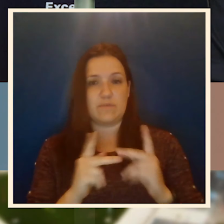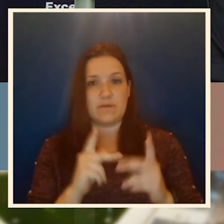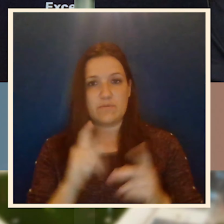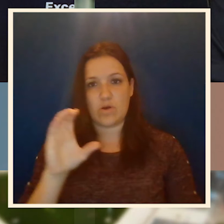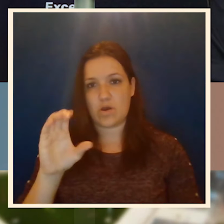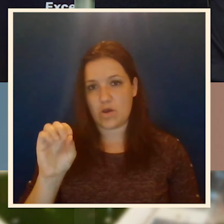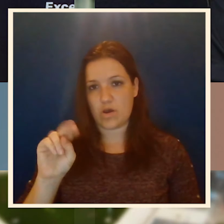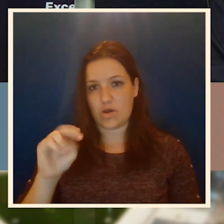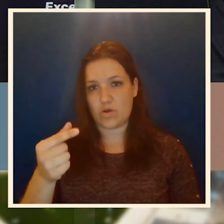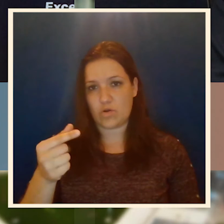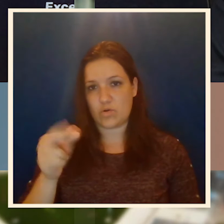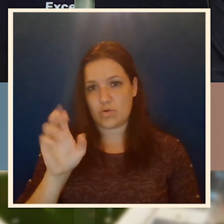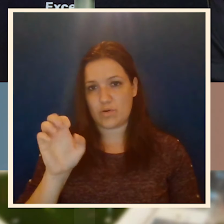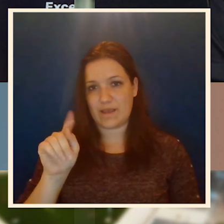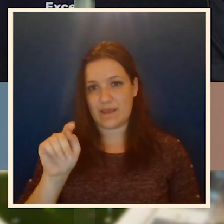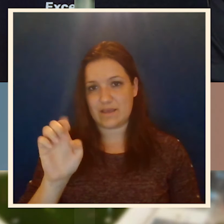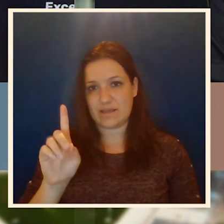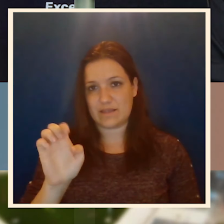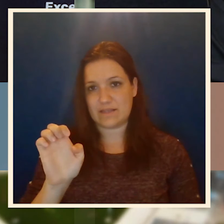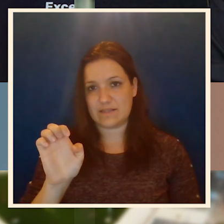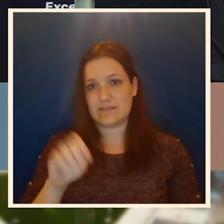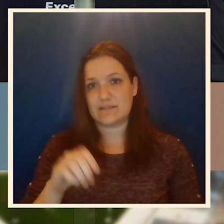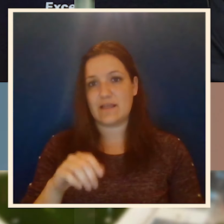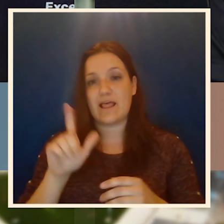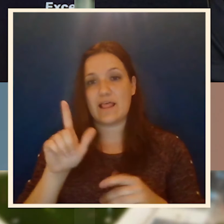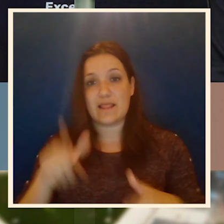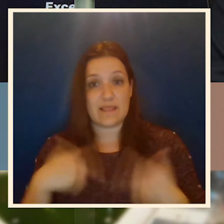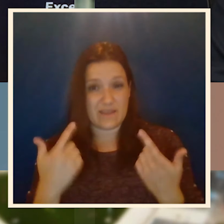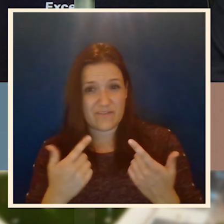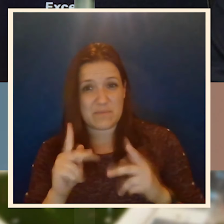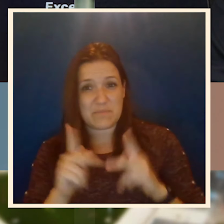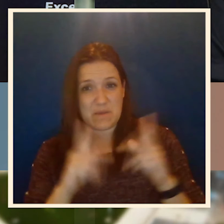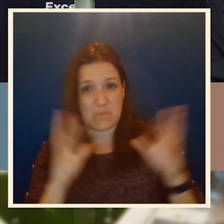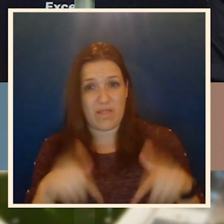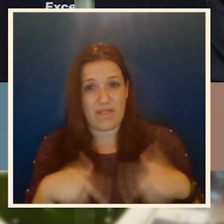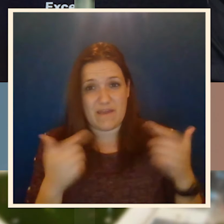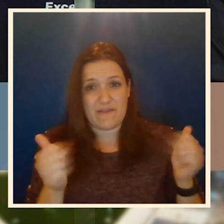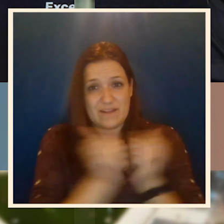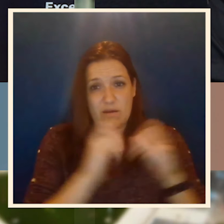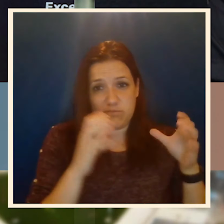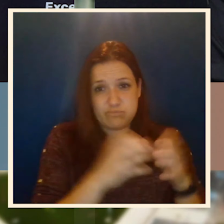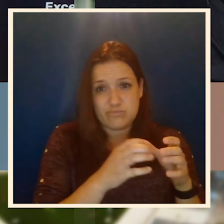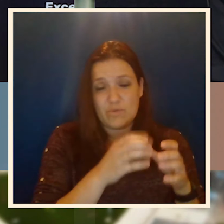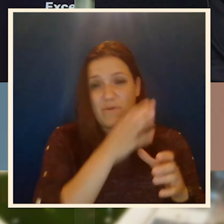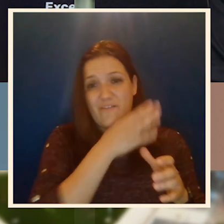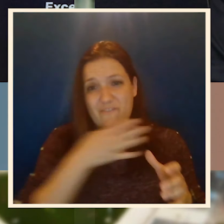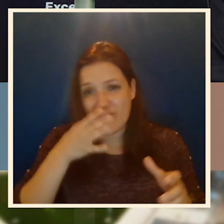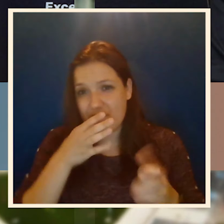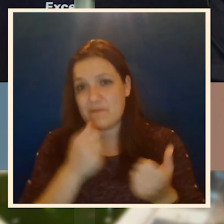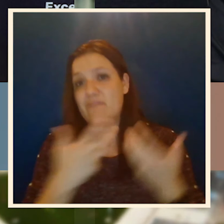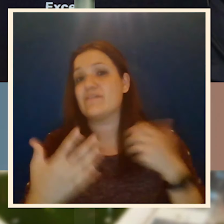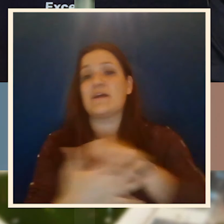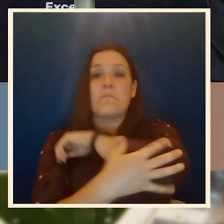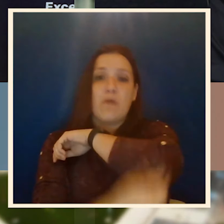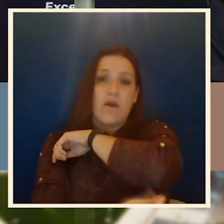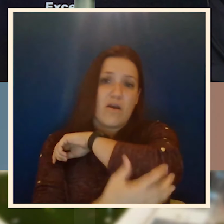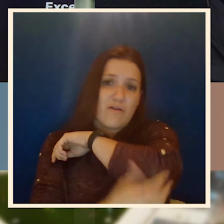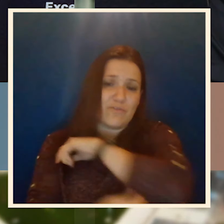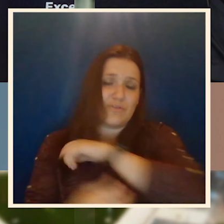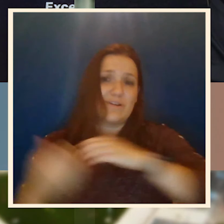demographics. We have a lot of congregate living just because of the agricultural nature of